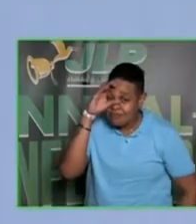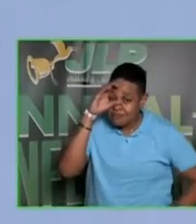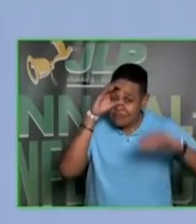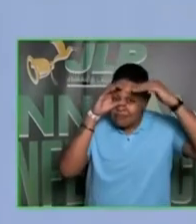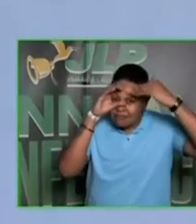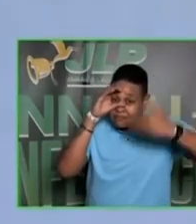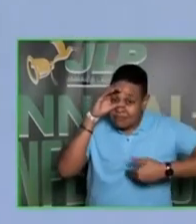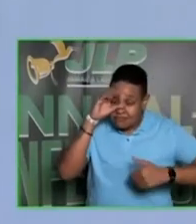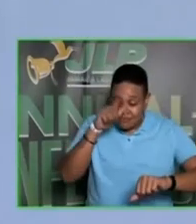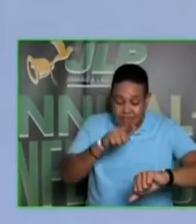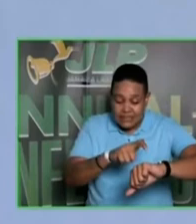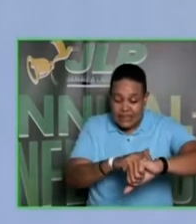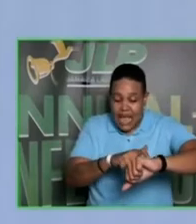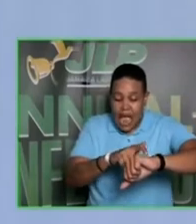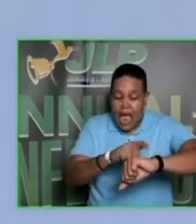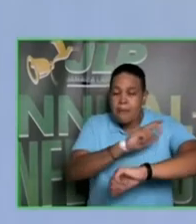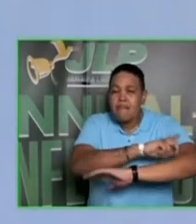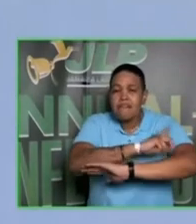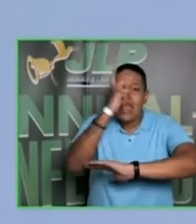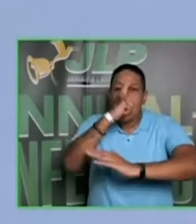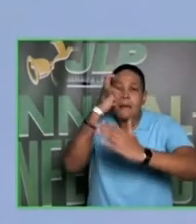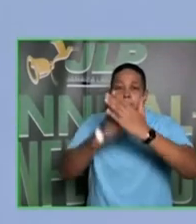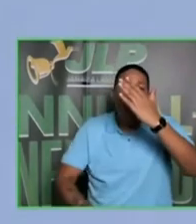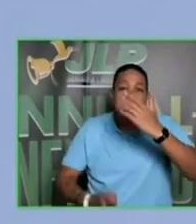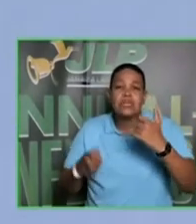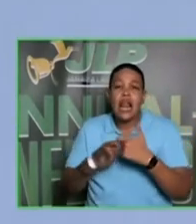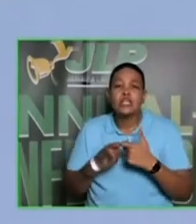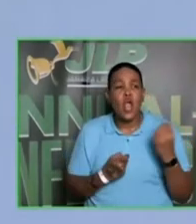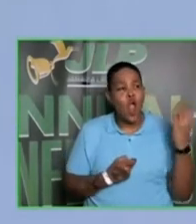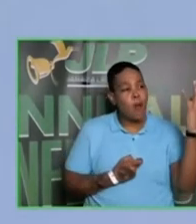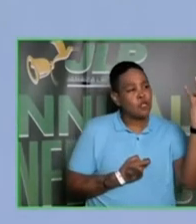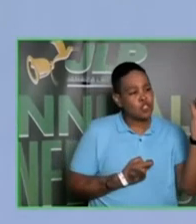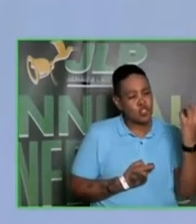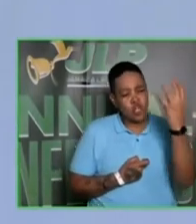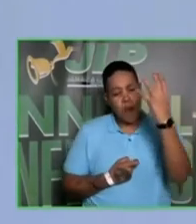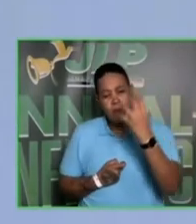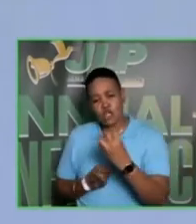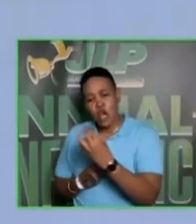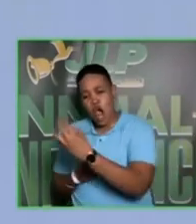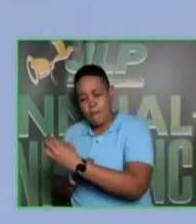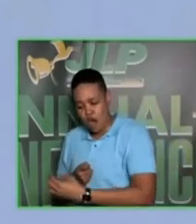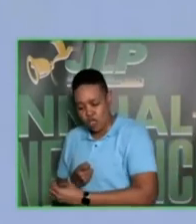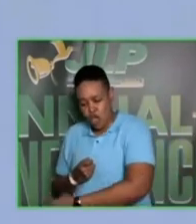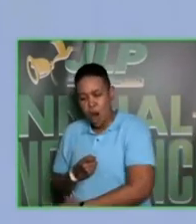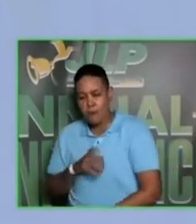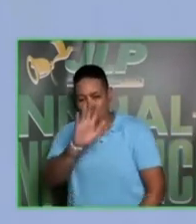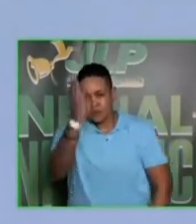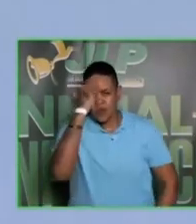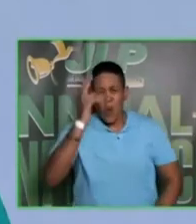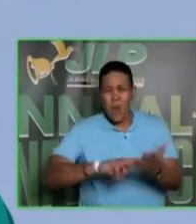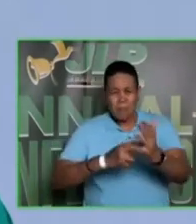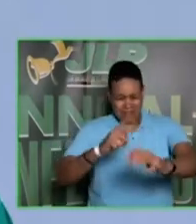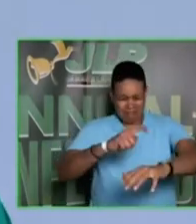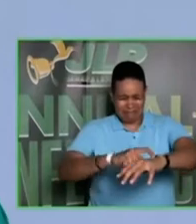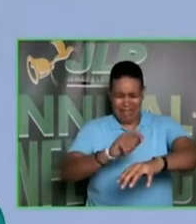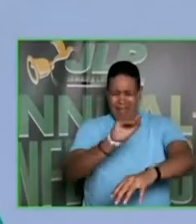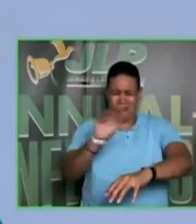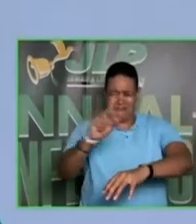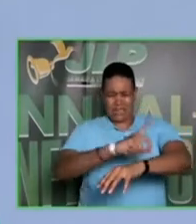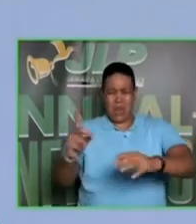time of day pricing of electricity. You know what that means? Time of day